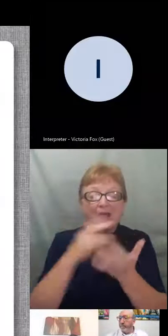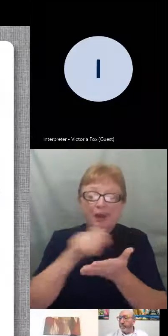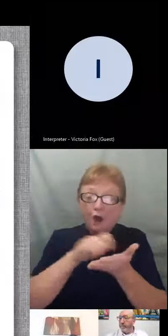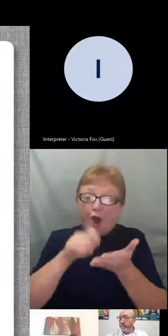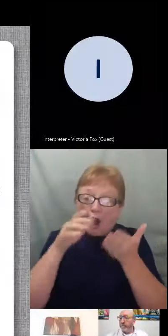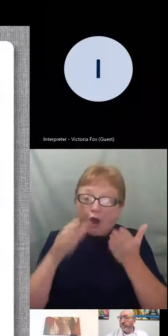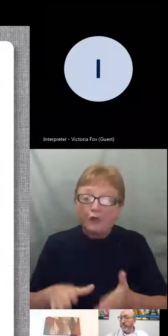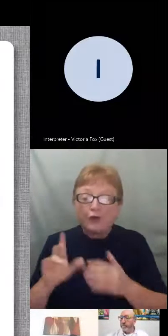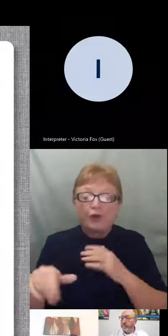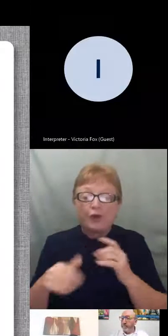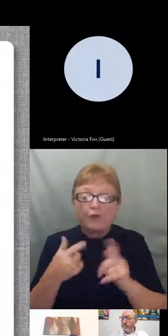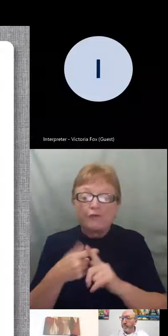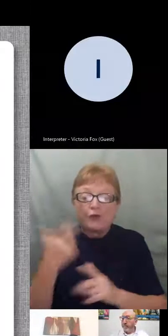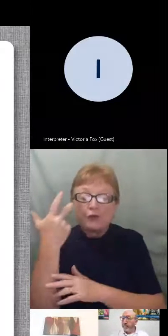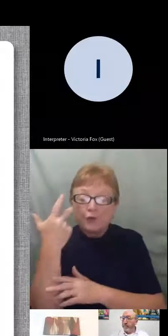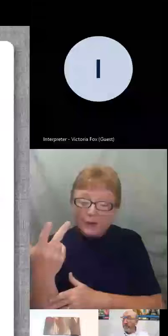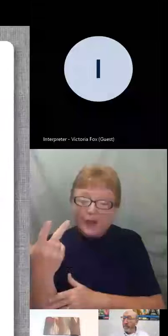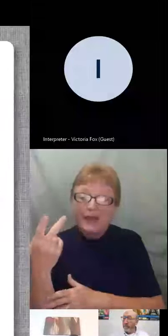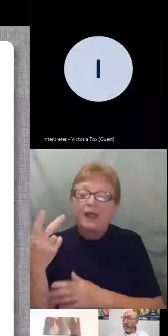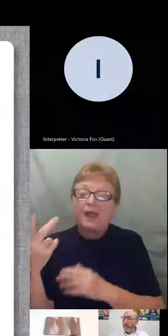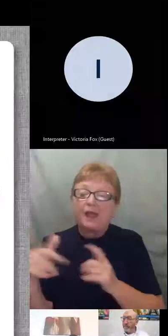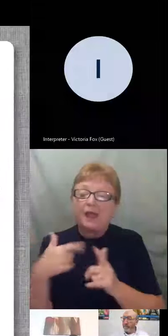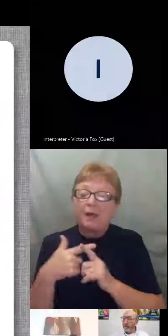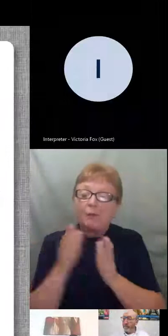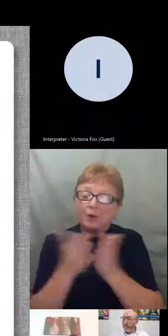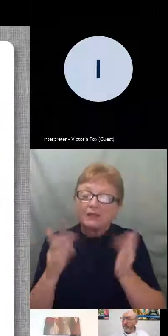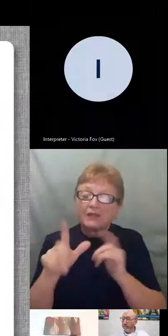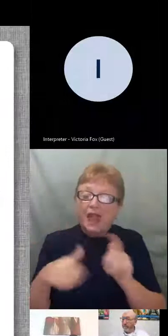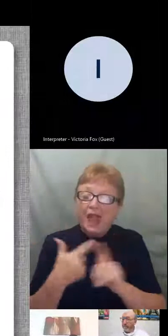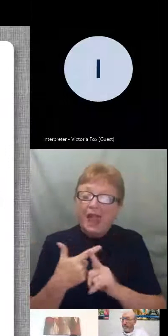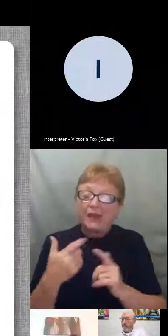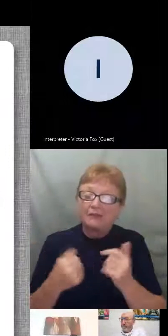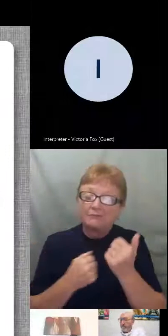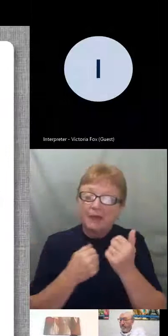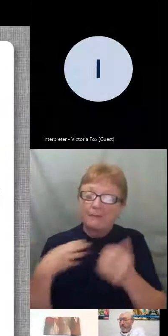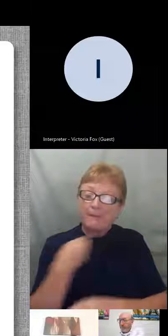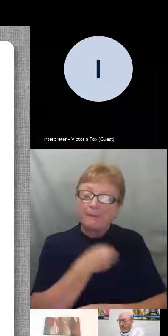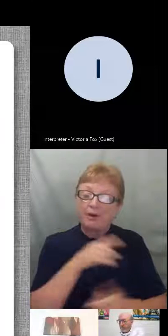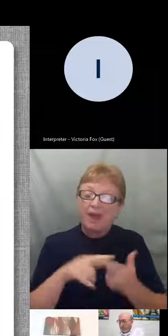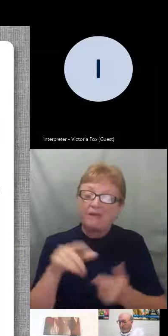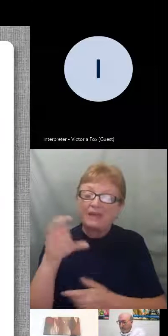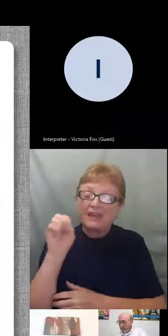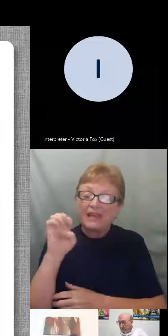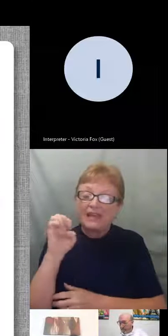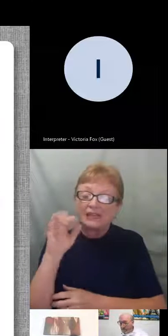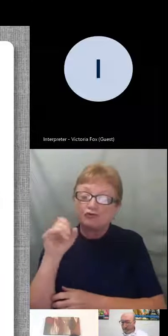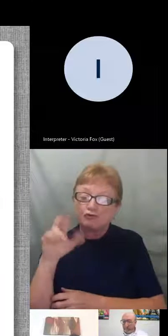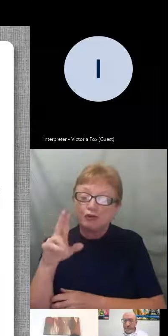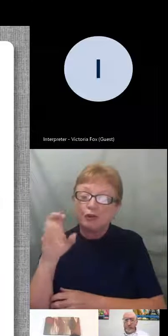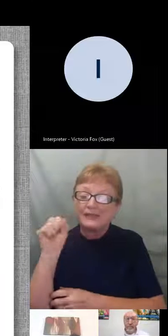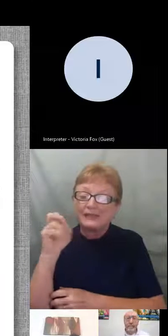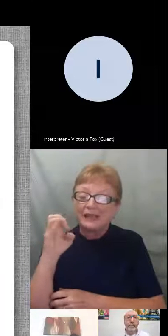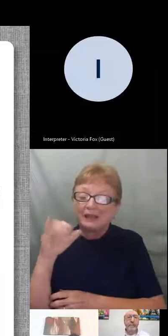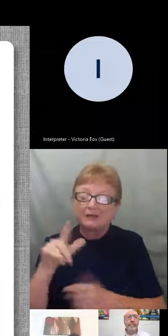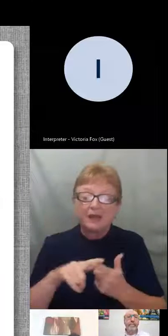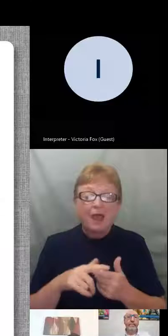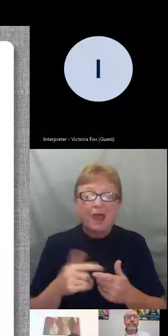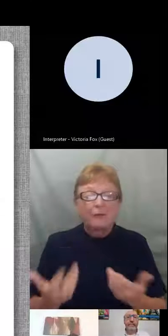of Easter Seals. Today, I will be providing you with tips on how to advocate.